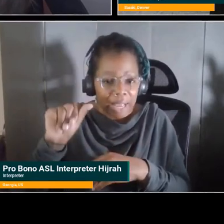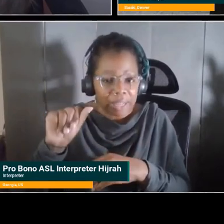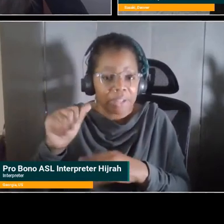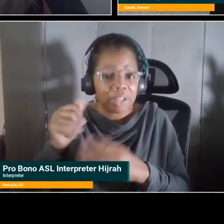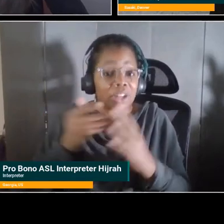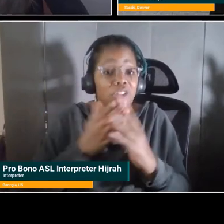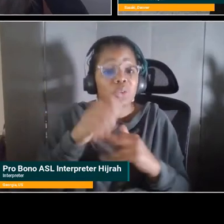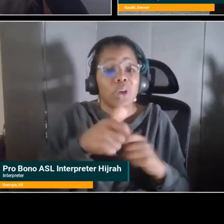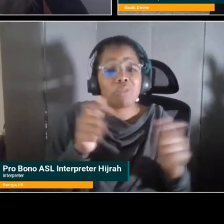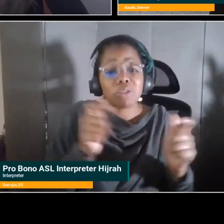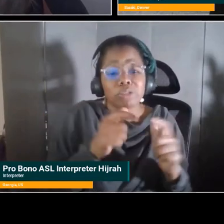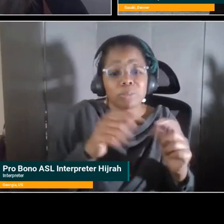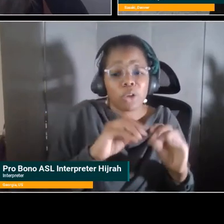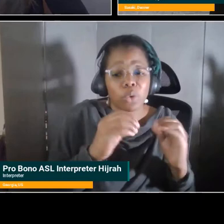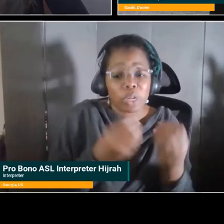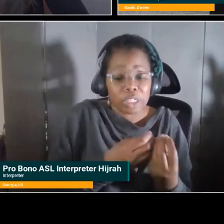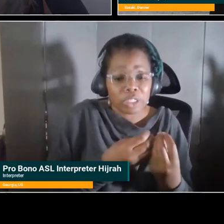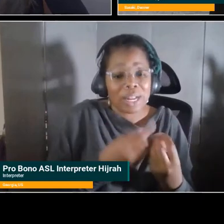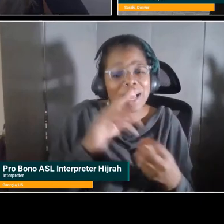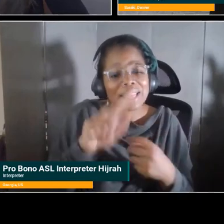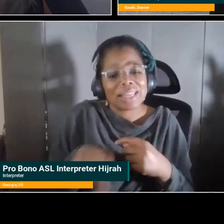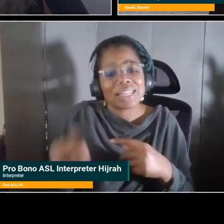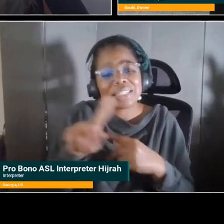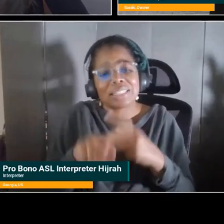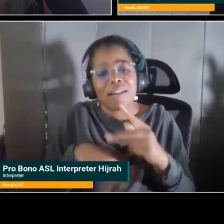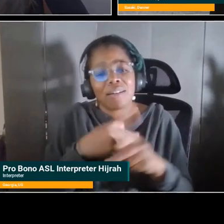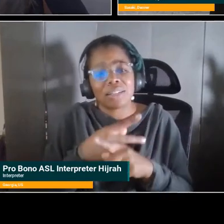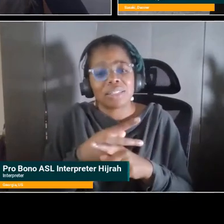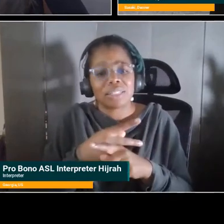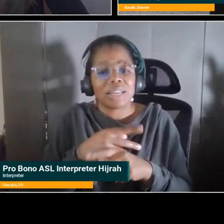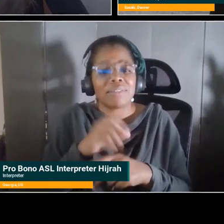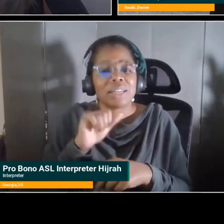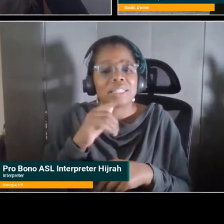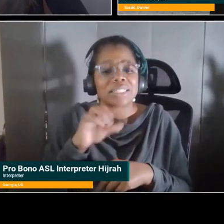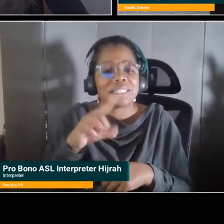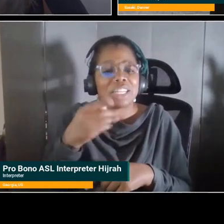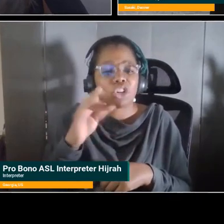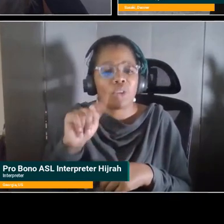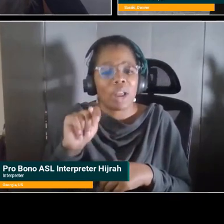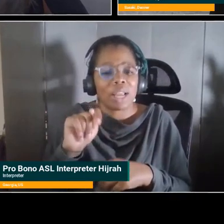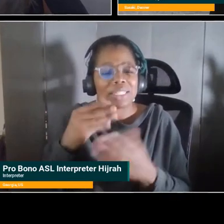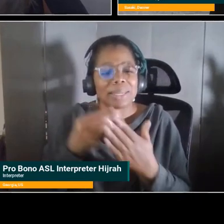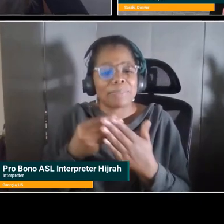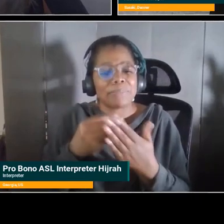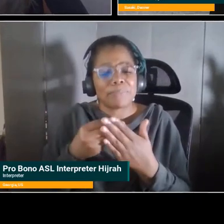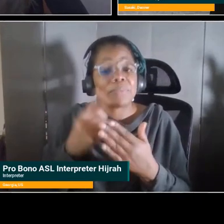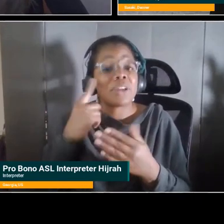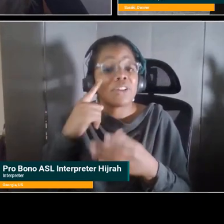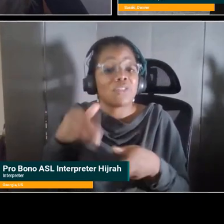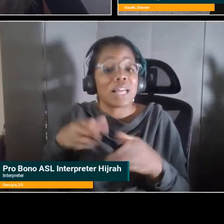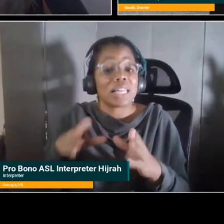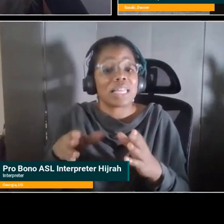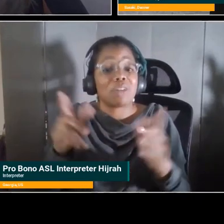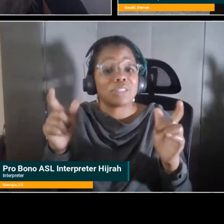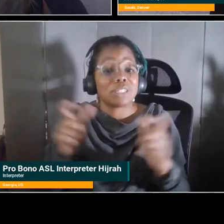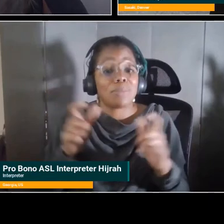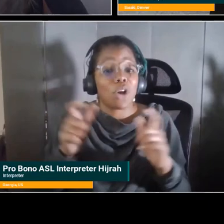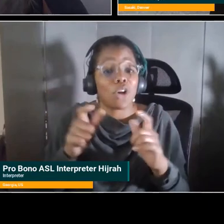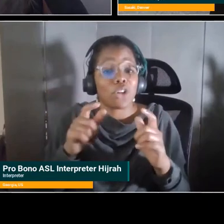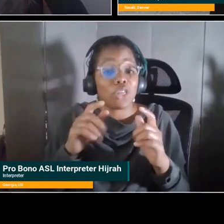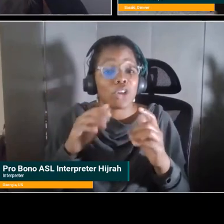other smaller organizations, these kind of, I would say, like seed grants and funding to allow maybe smaller communities